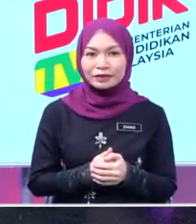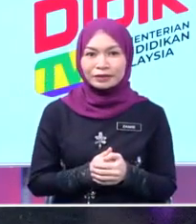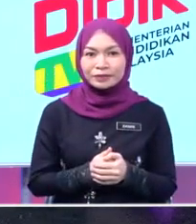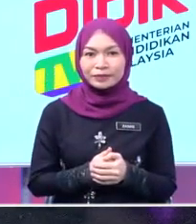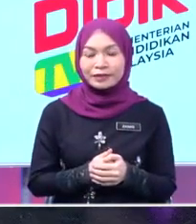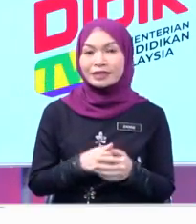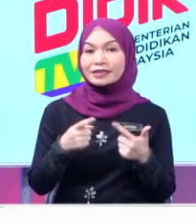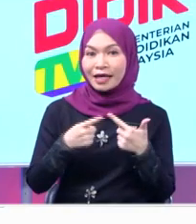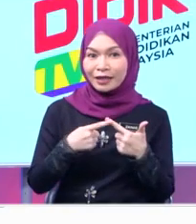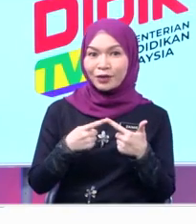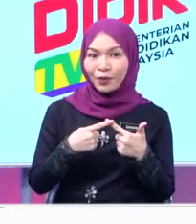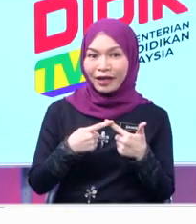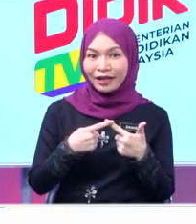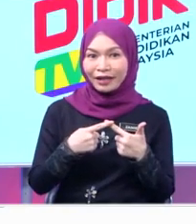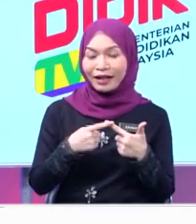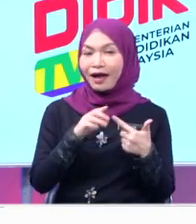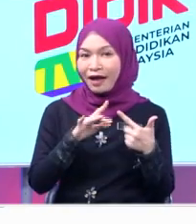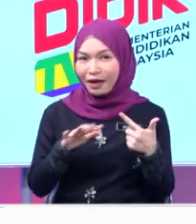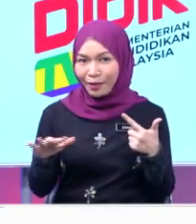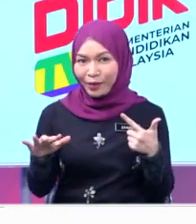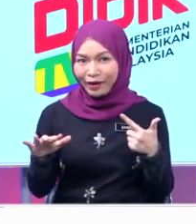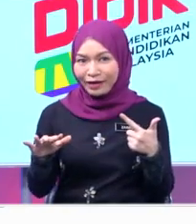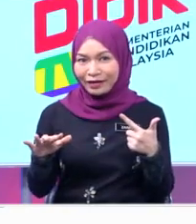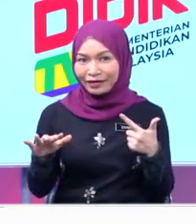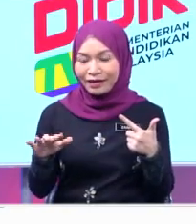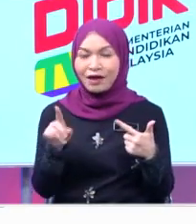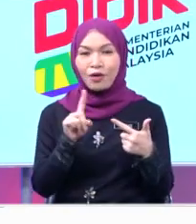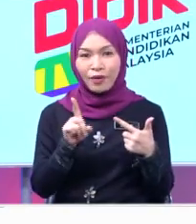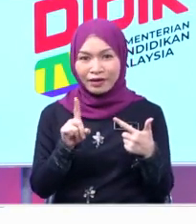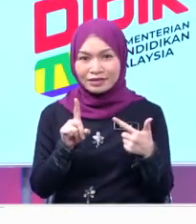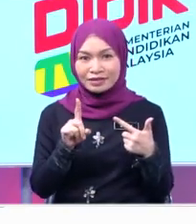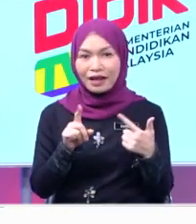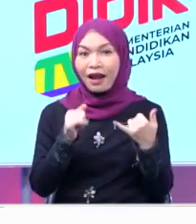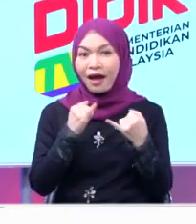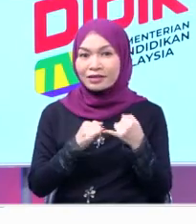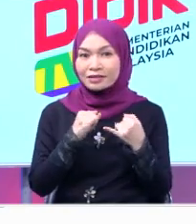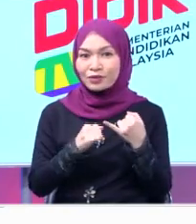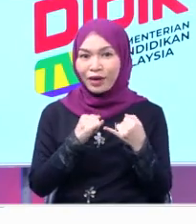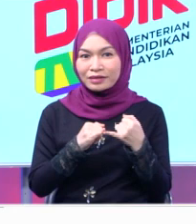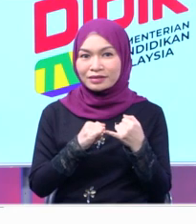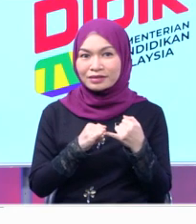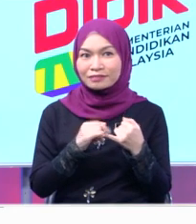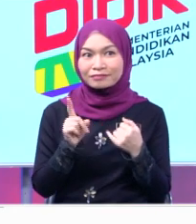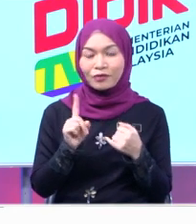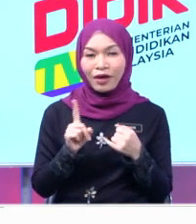Da. And what's the last one? Where is the last one? Where do you think it should be? It's a comma